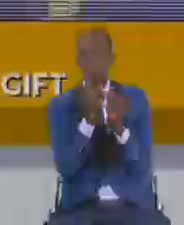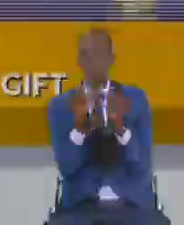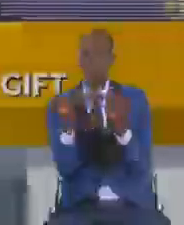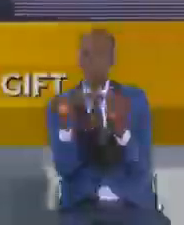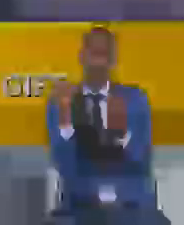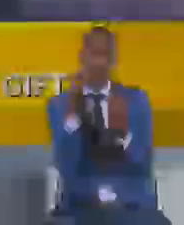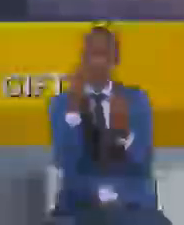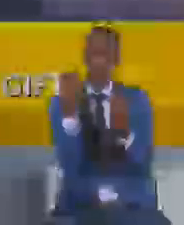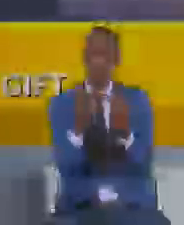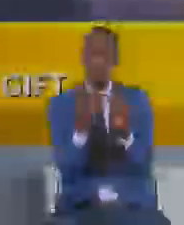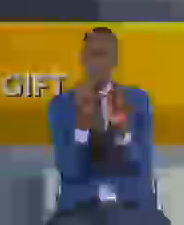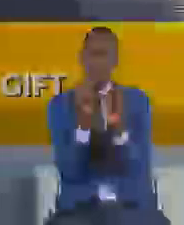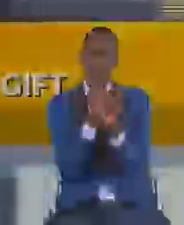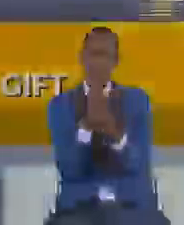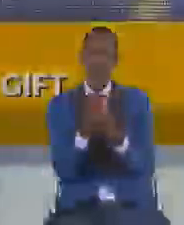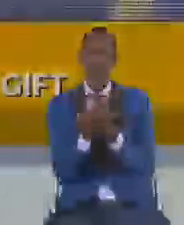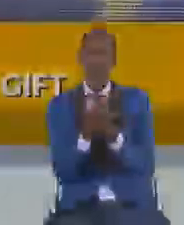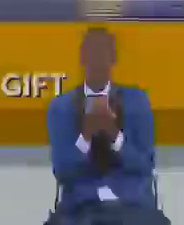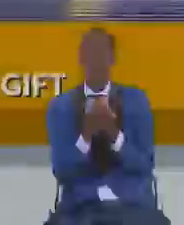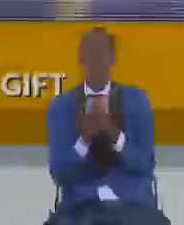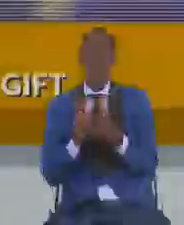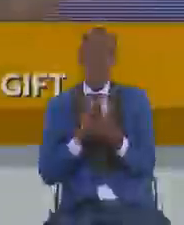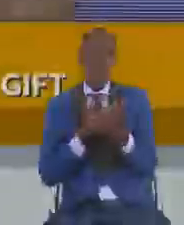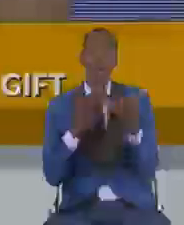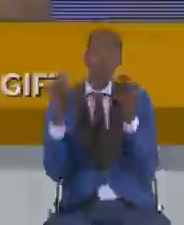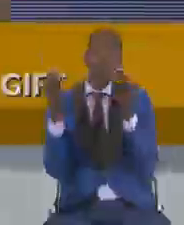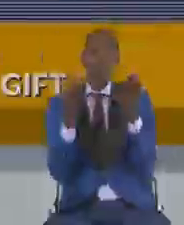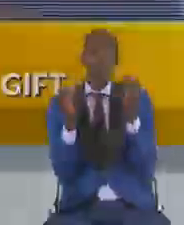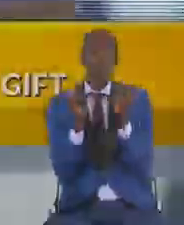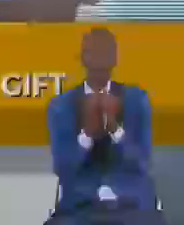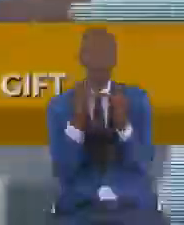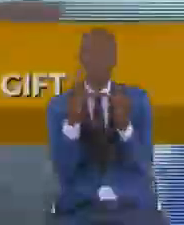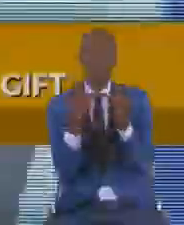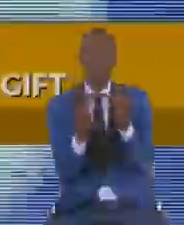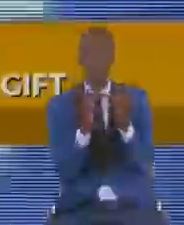unsurpassable gift. Our service with the